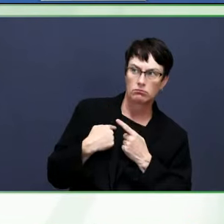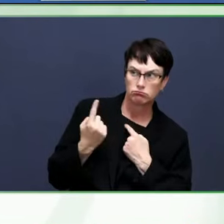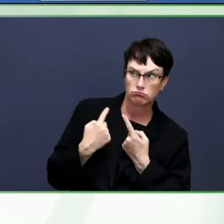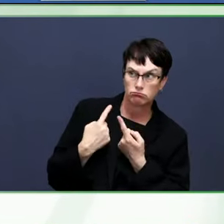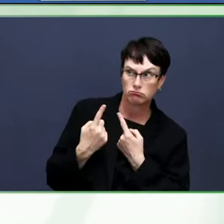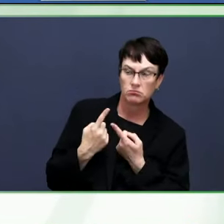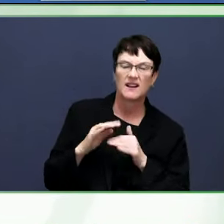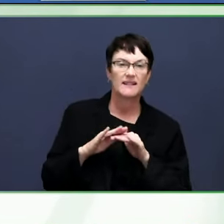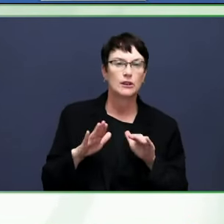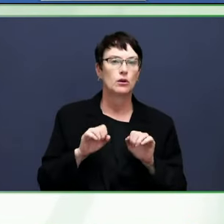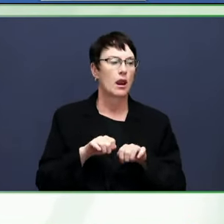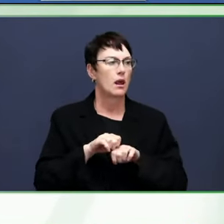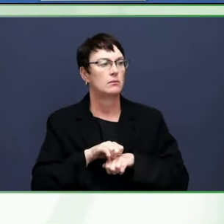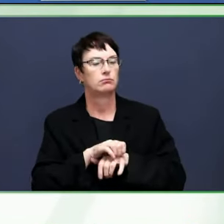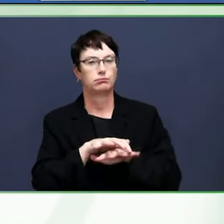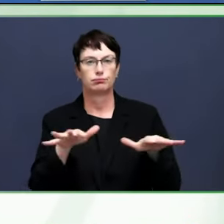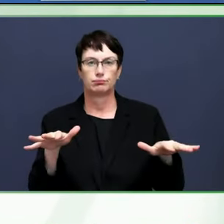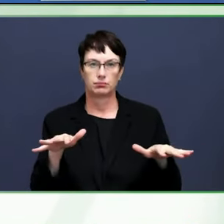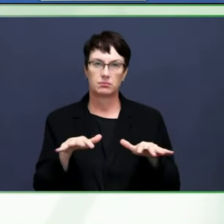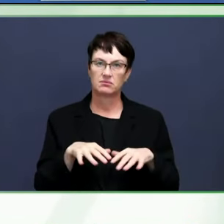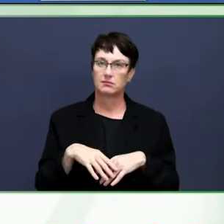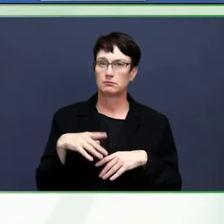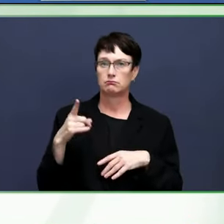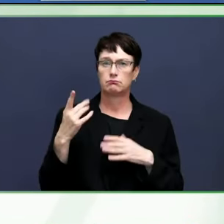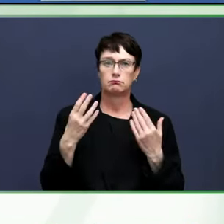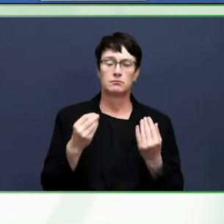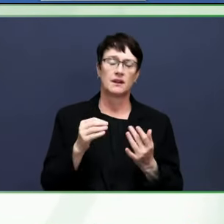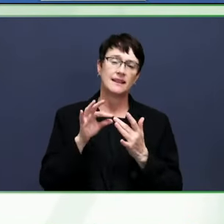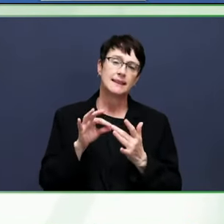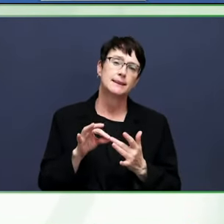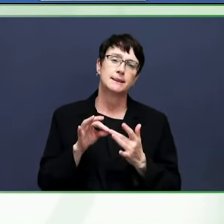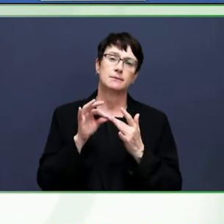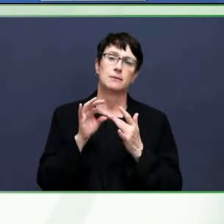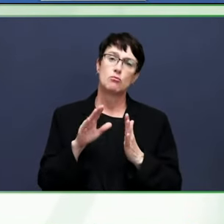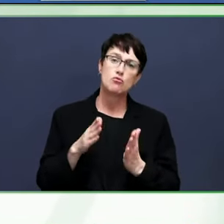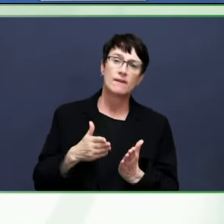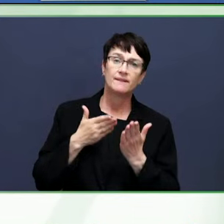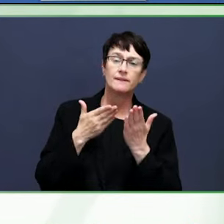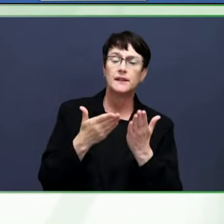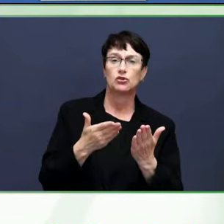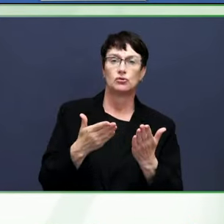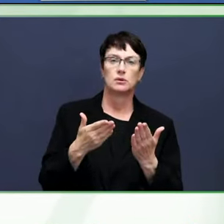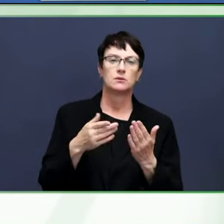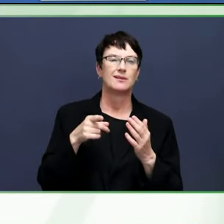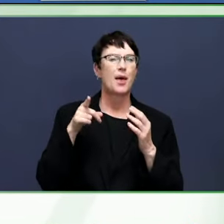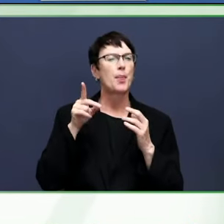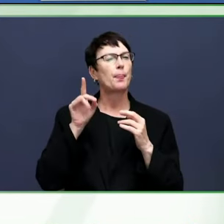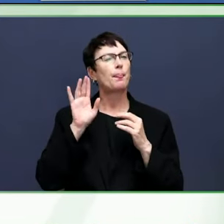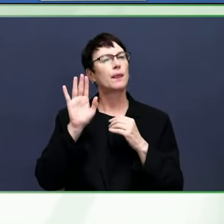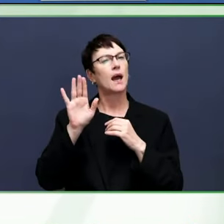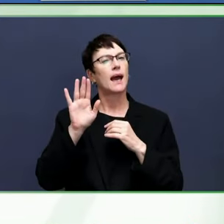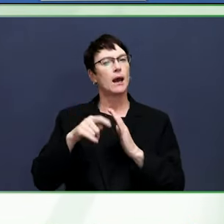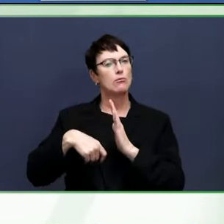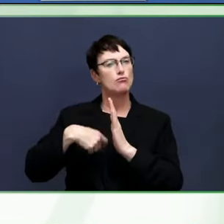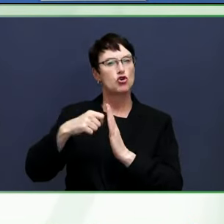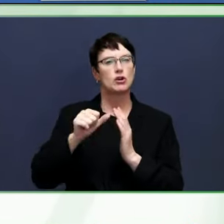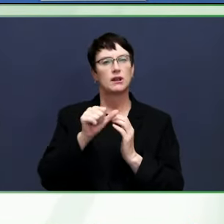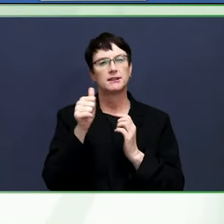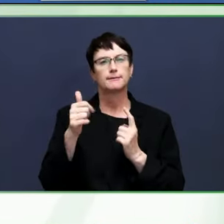specialist provision. It's a framework for specialist provision, comes from a project called CROSP. And another one is